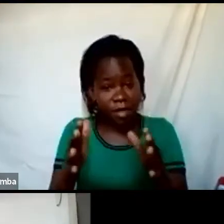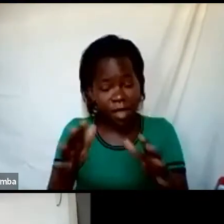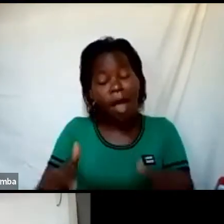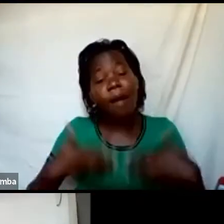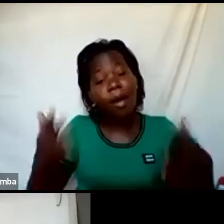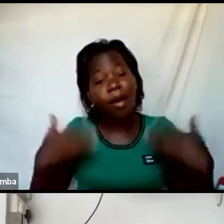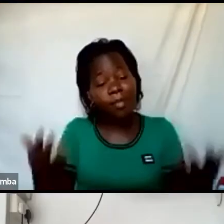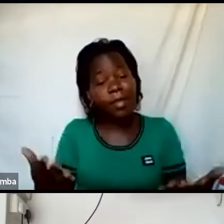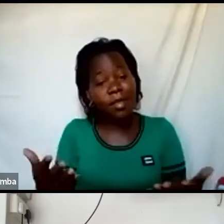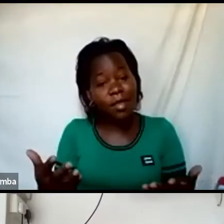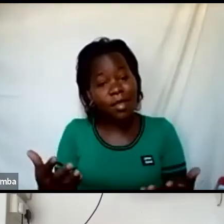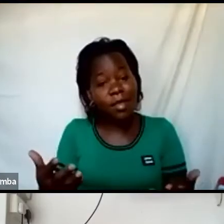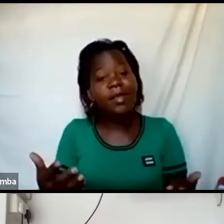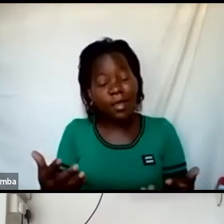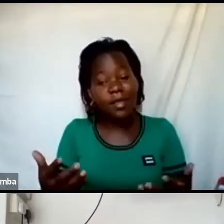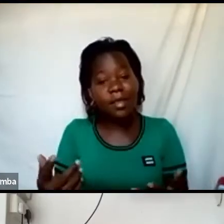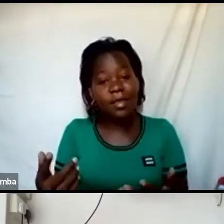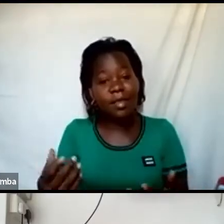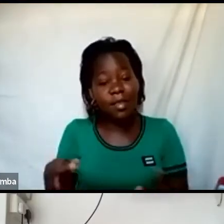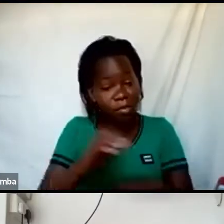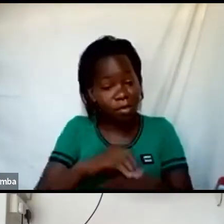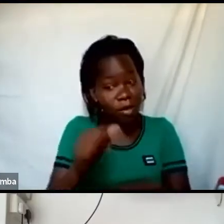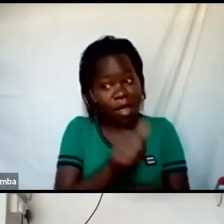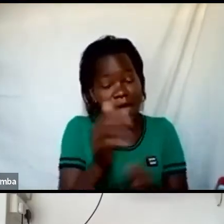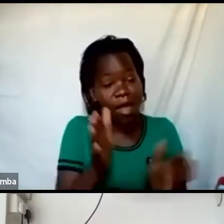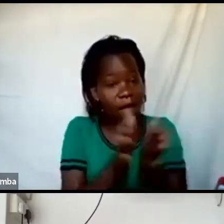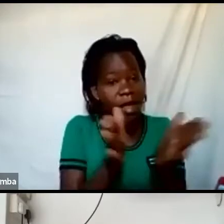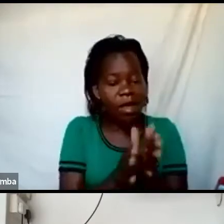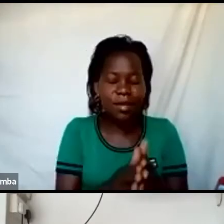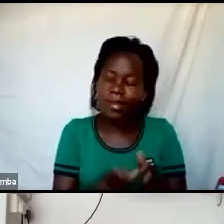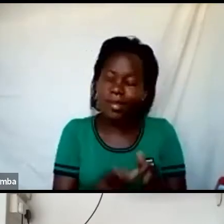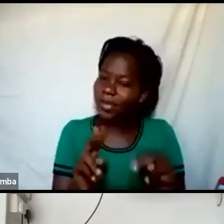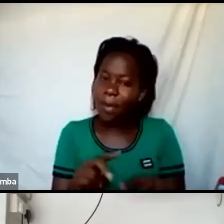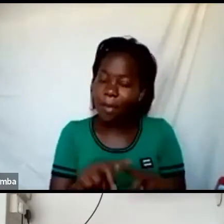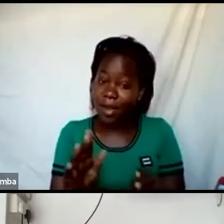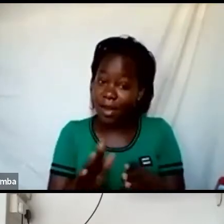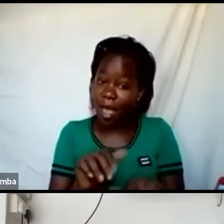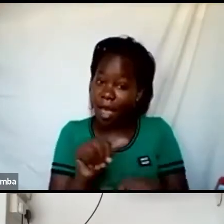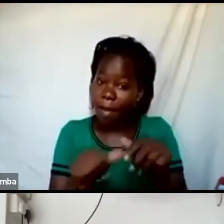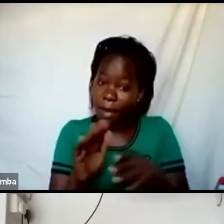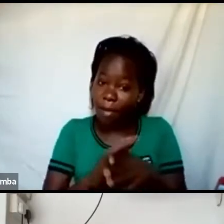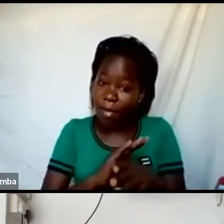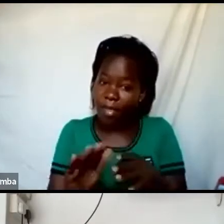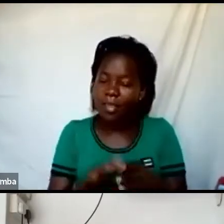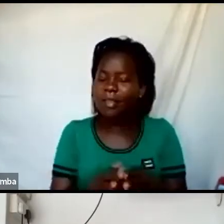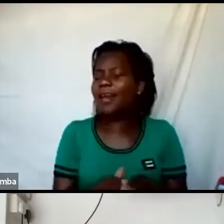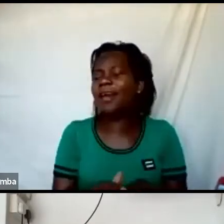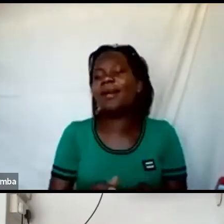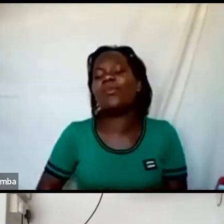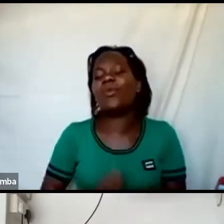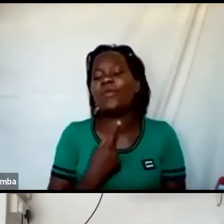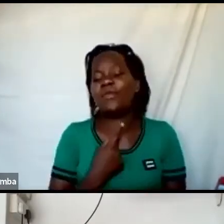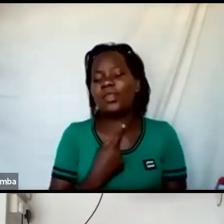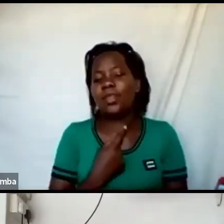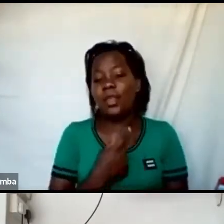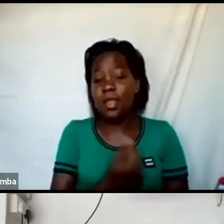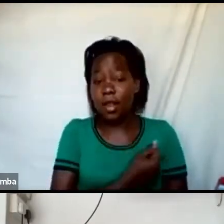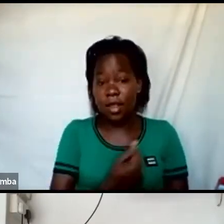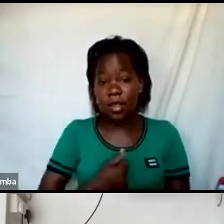I may not have been so happy. So I'm confident. So ladies, no, learn things. Knowledge is